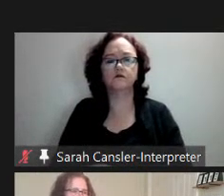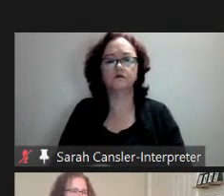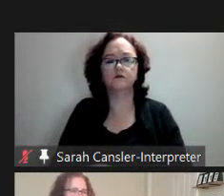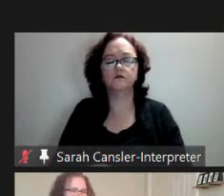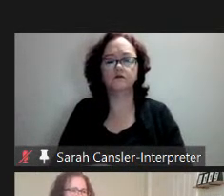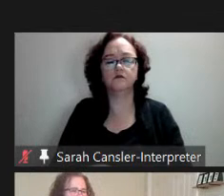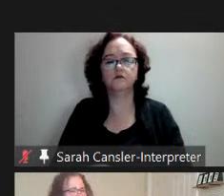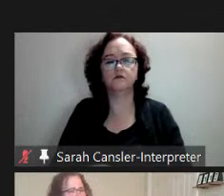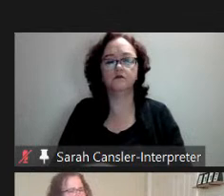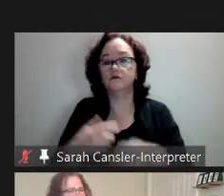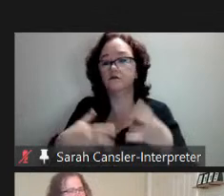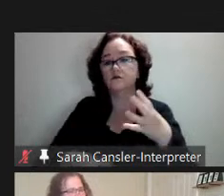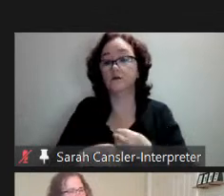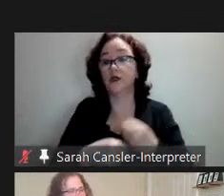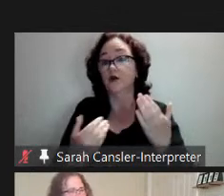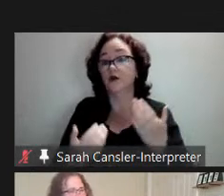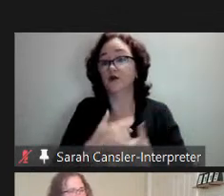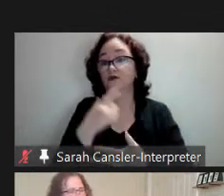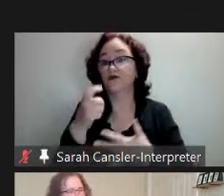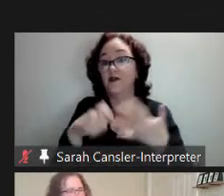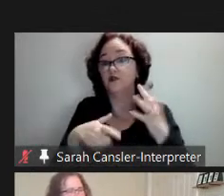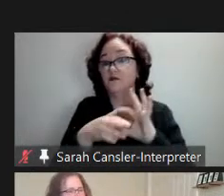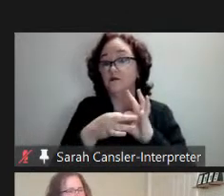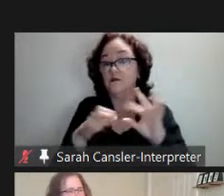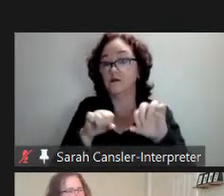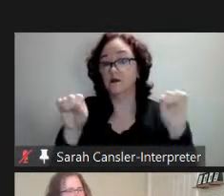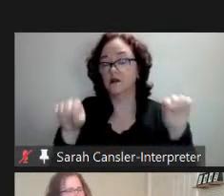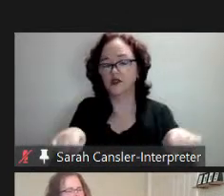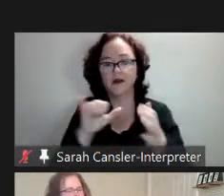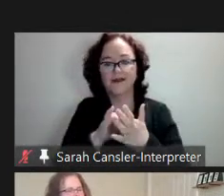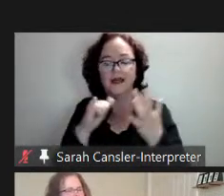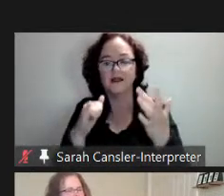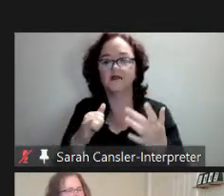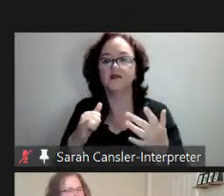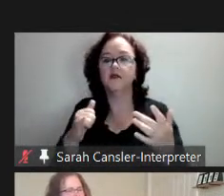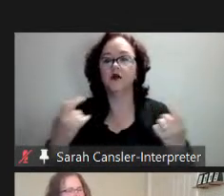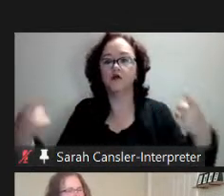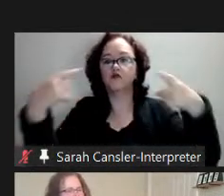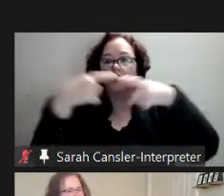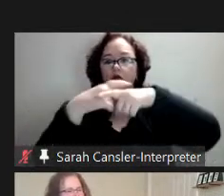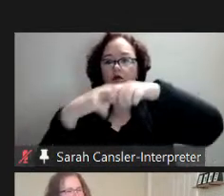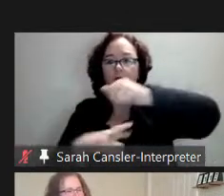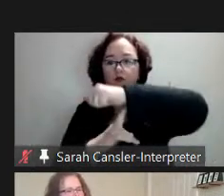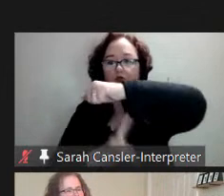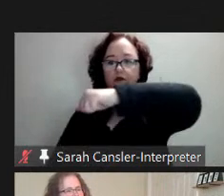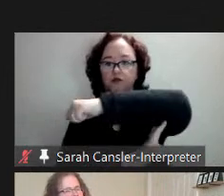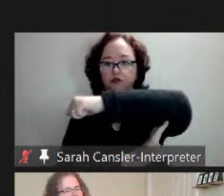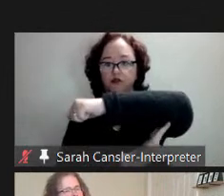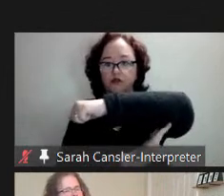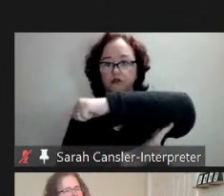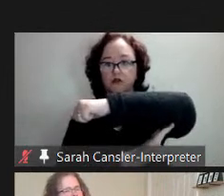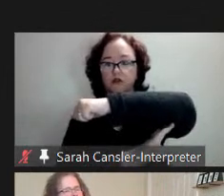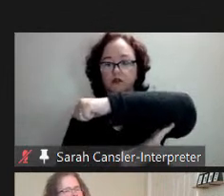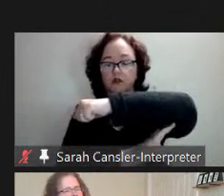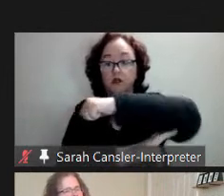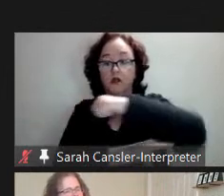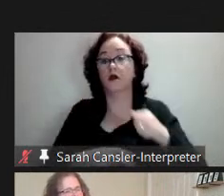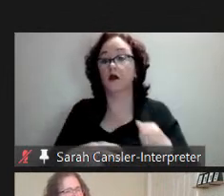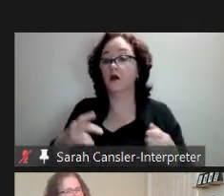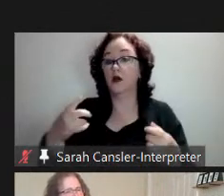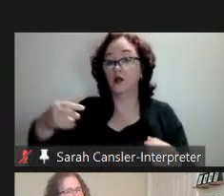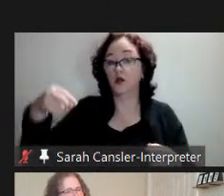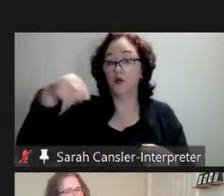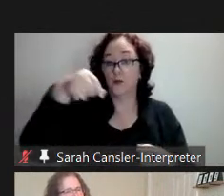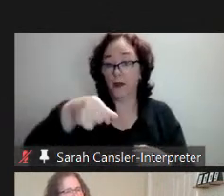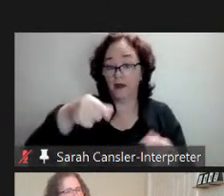Additionally, a new feature of this station will be a crossover bridge where you can, after paying your fare, get from one side